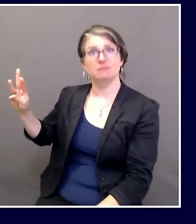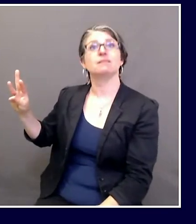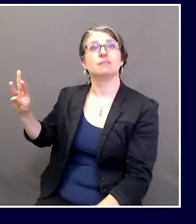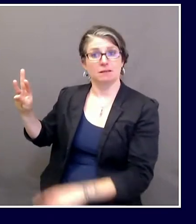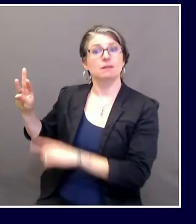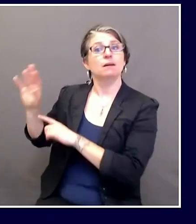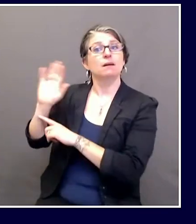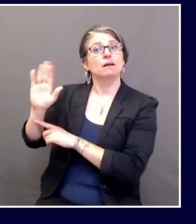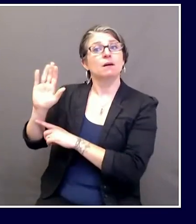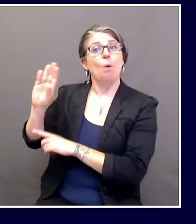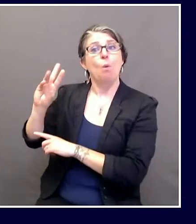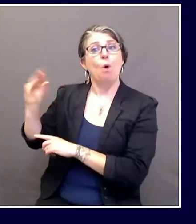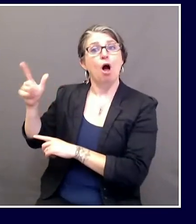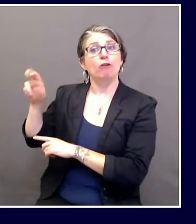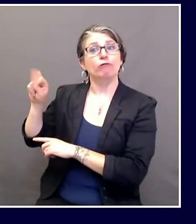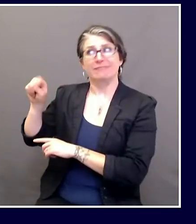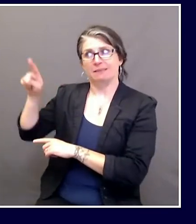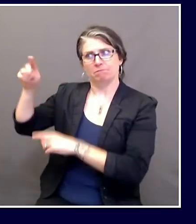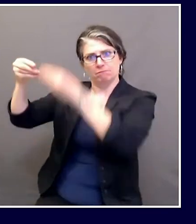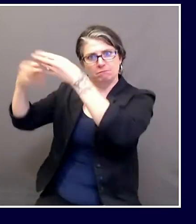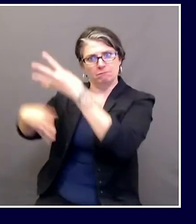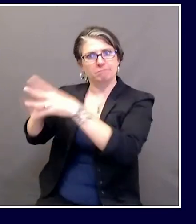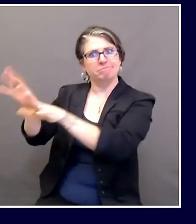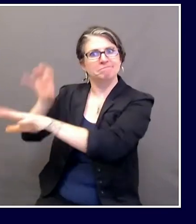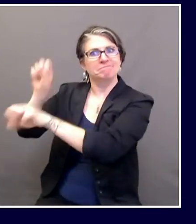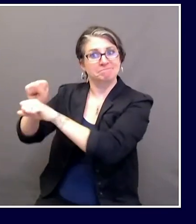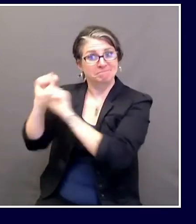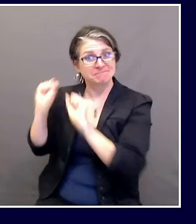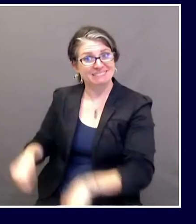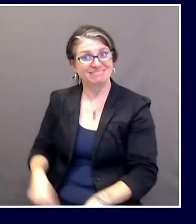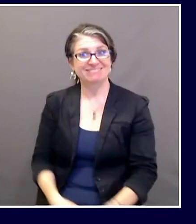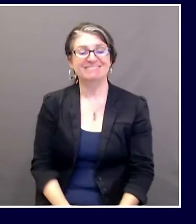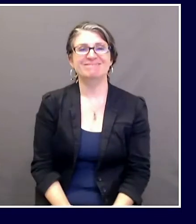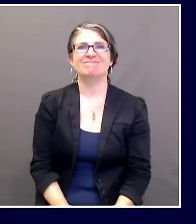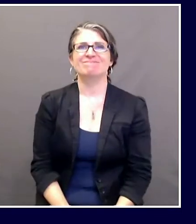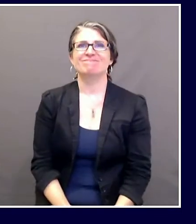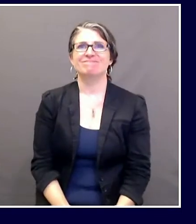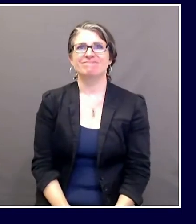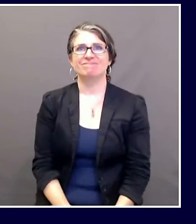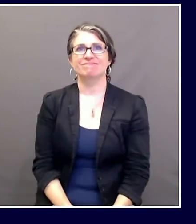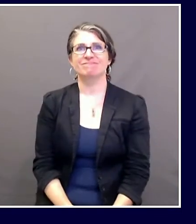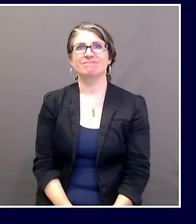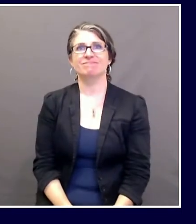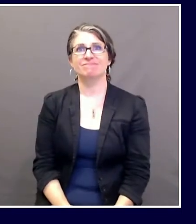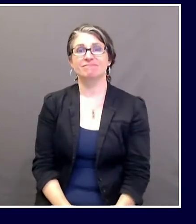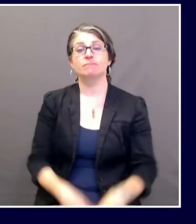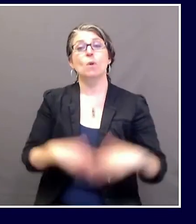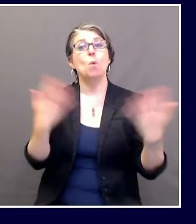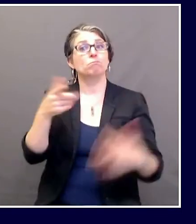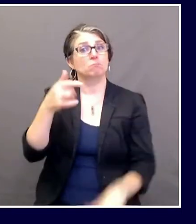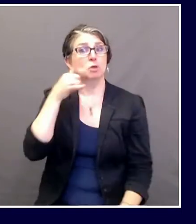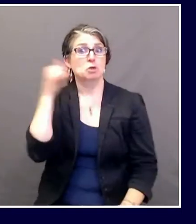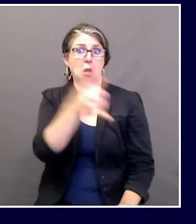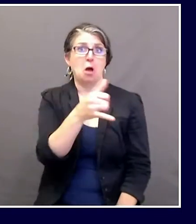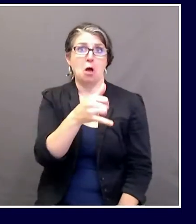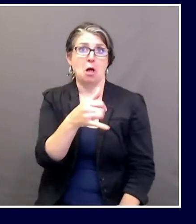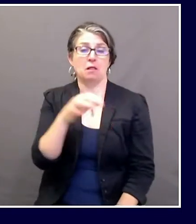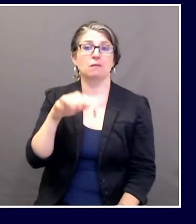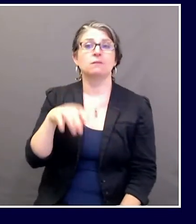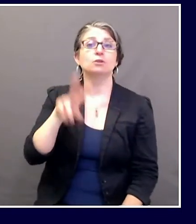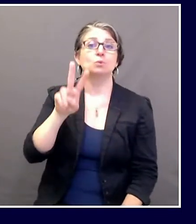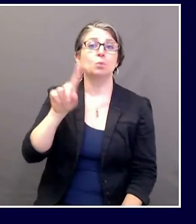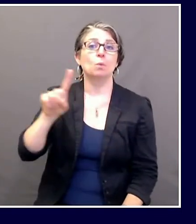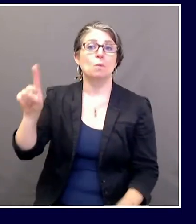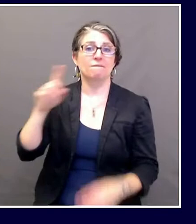free molecular tests as well. You also can call 211 for information on how you can get a